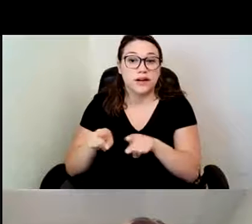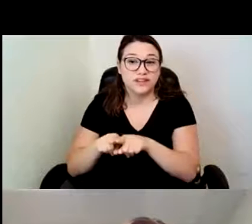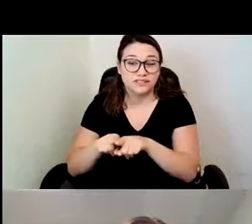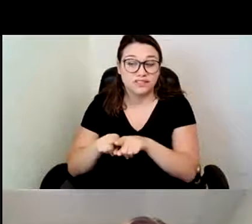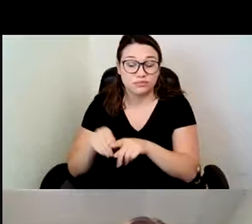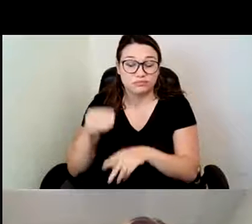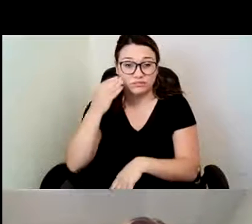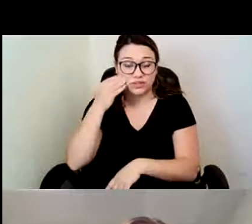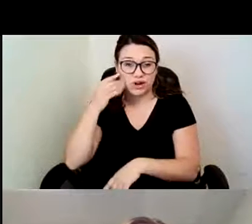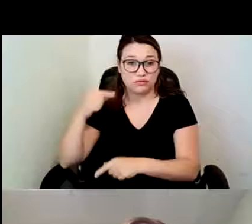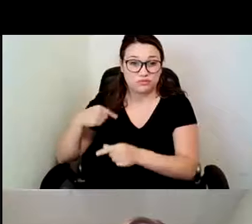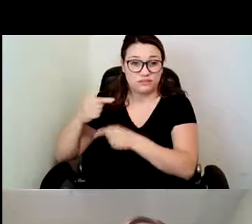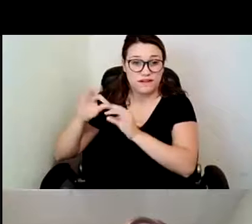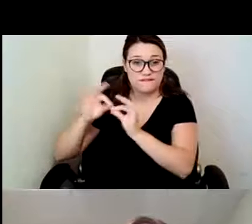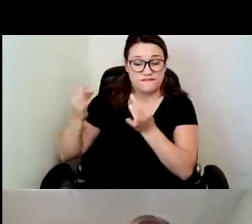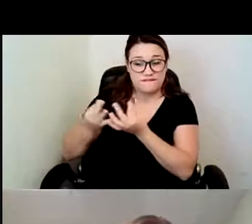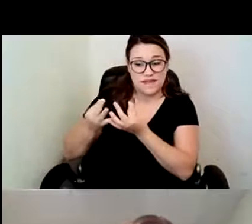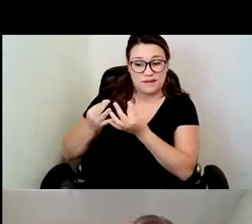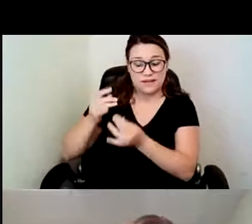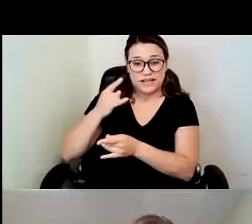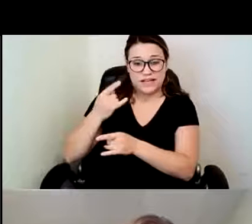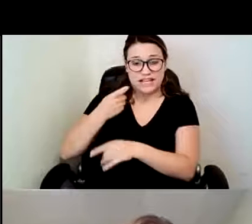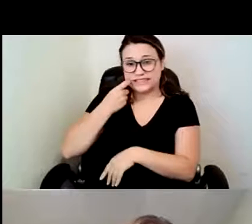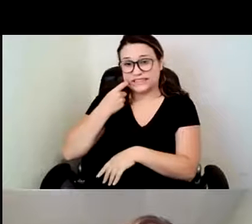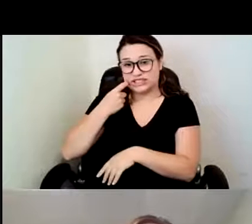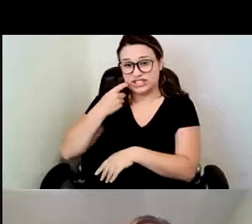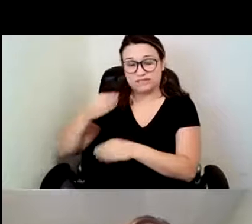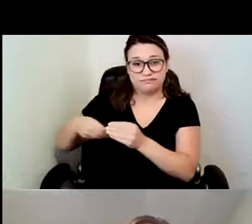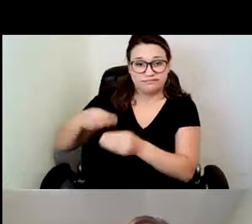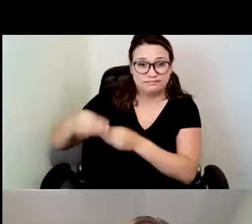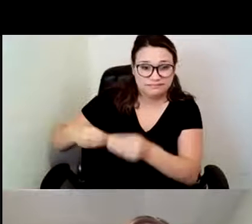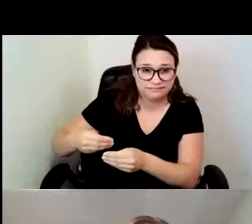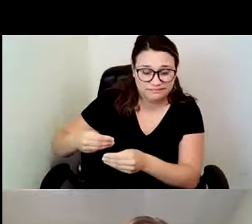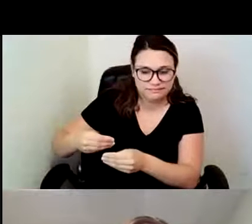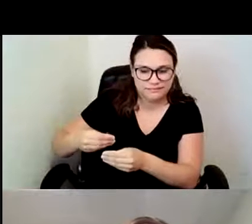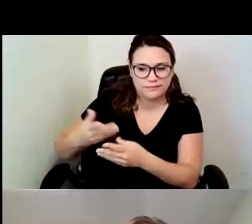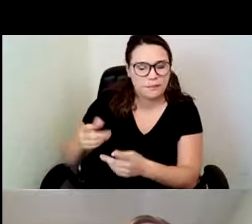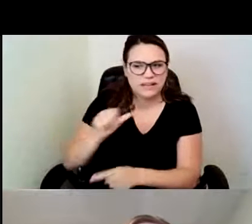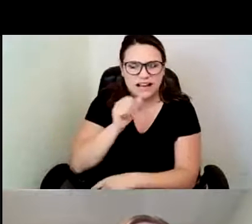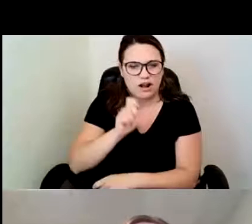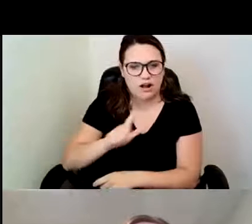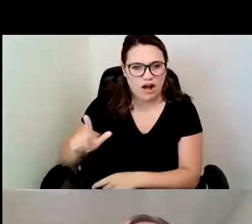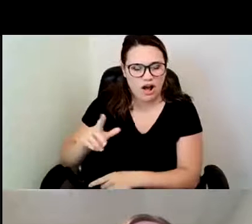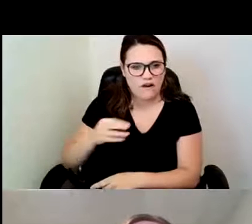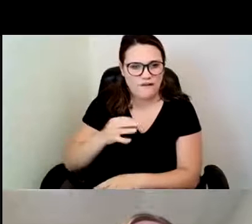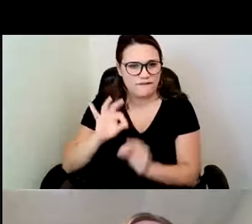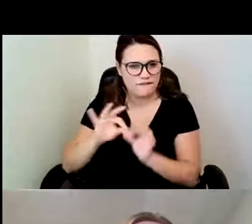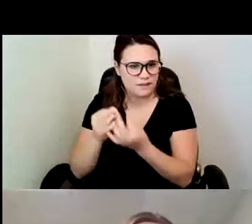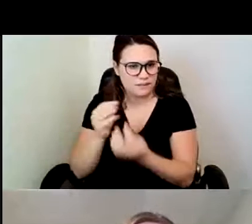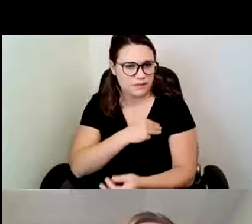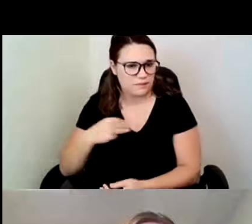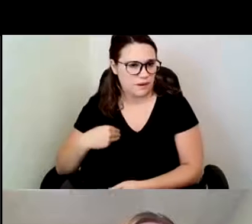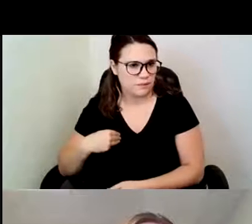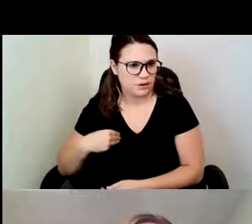in families. However, not all family members are necessarily prone to addiction. Same with heart disease